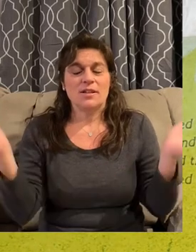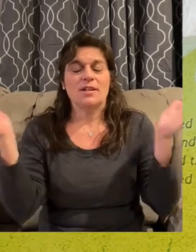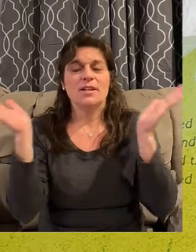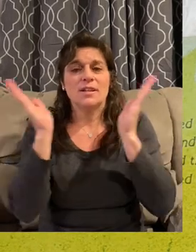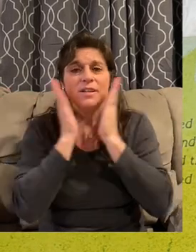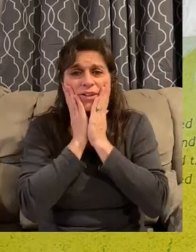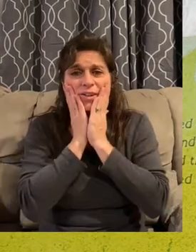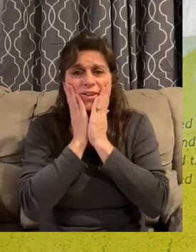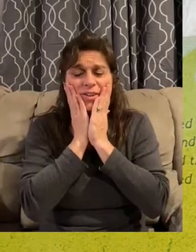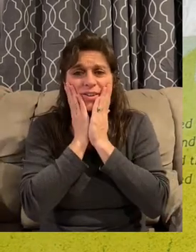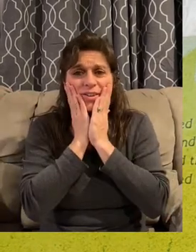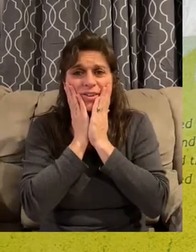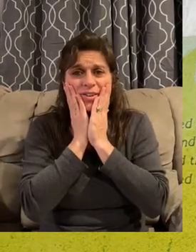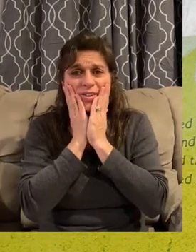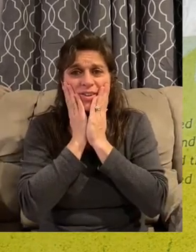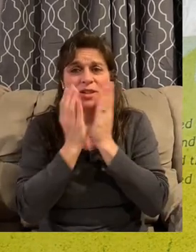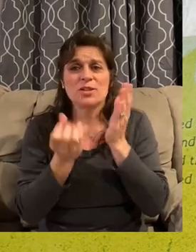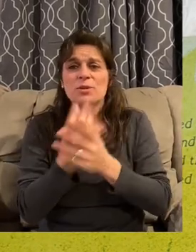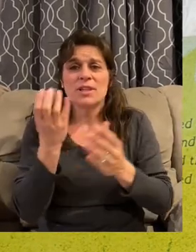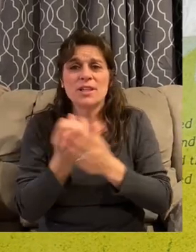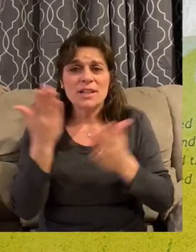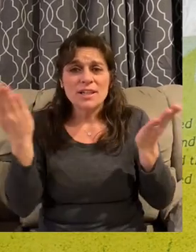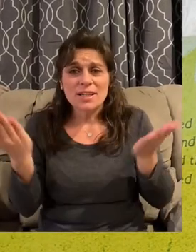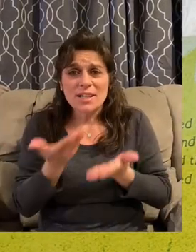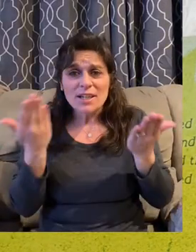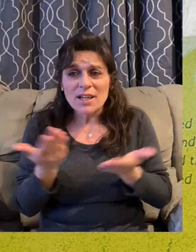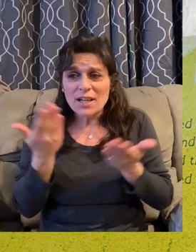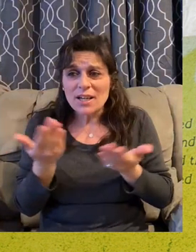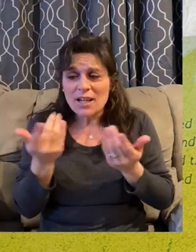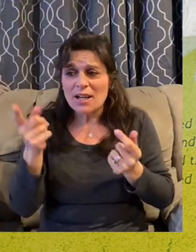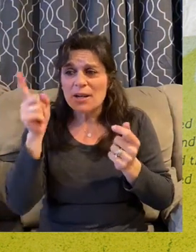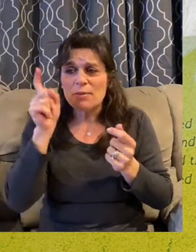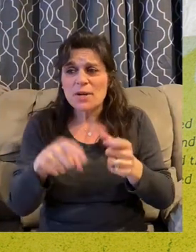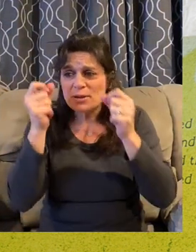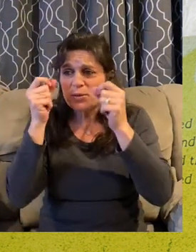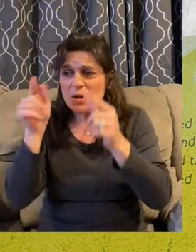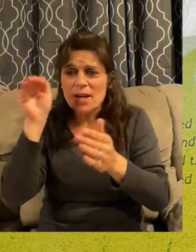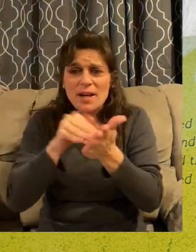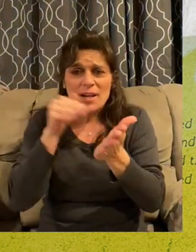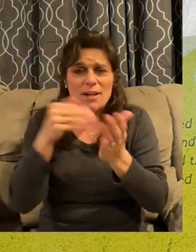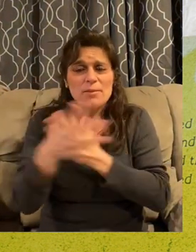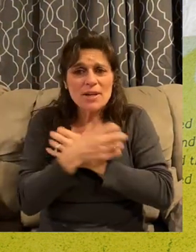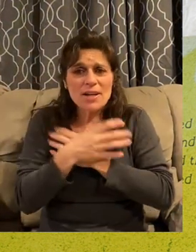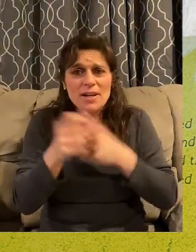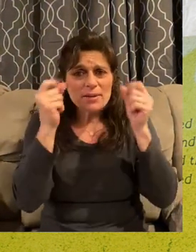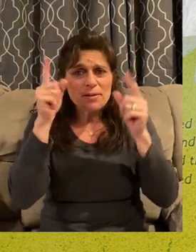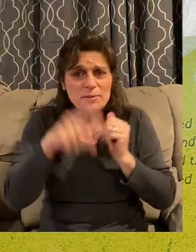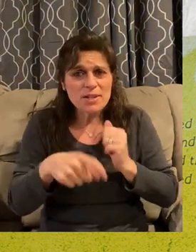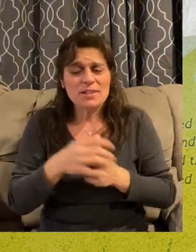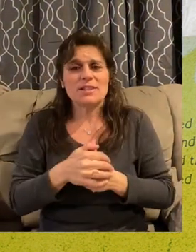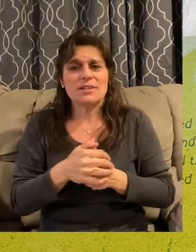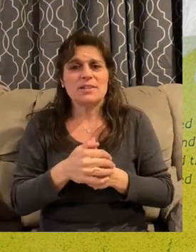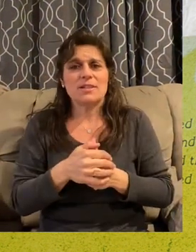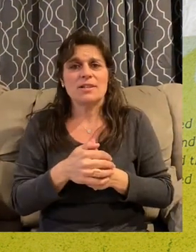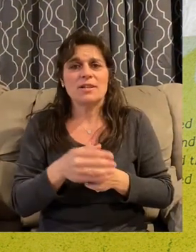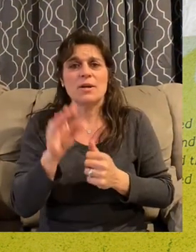Oh dear, sighed Mole. Spring is here and Bear must get up. Mole thought